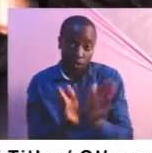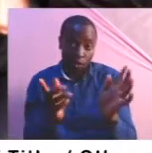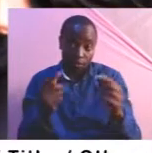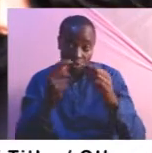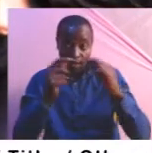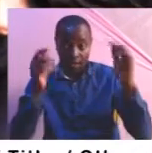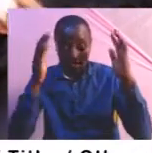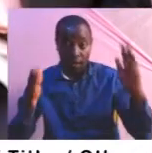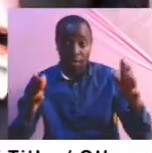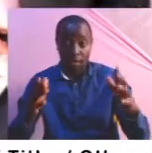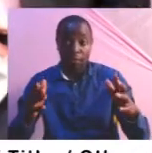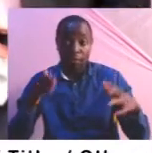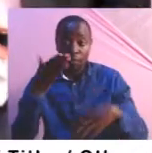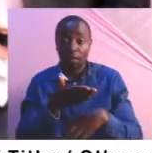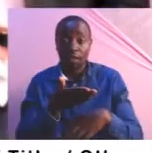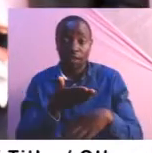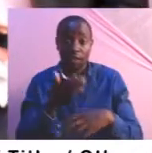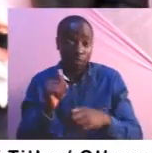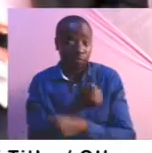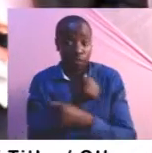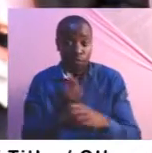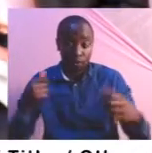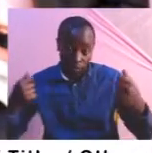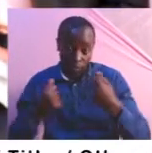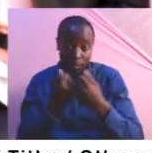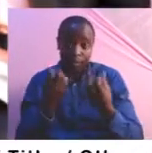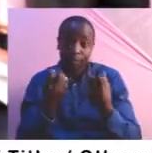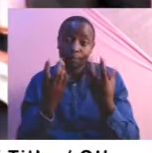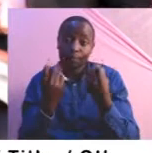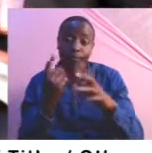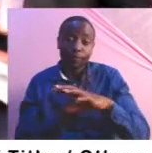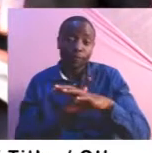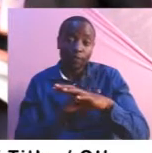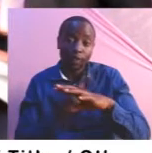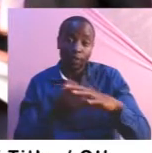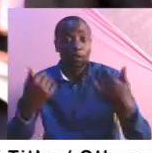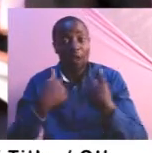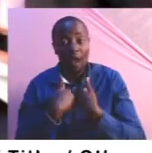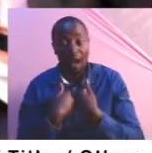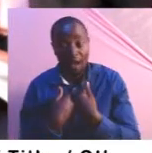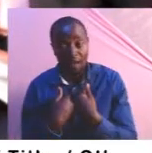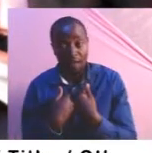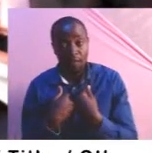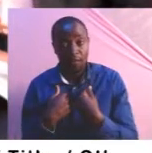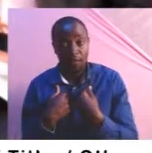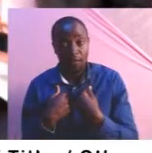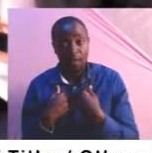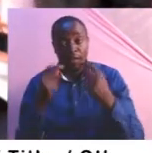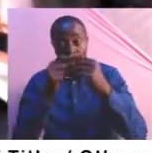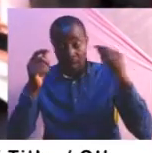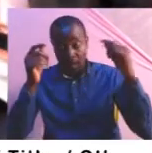can attack them, they can't be attacked. So many other times we take ourselves to be attacked by the